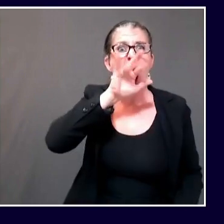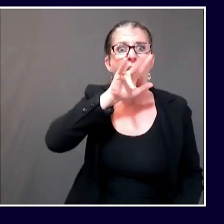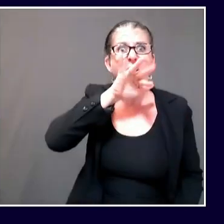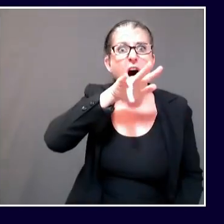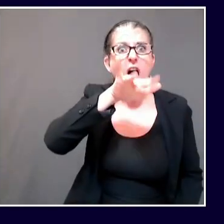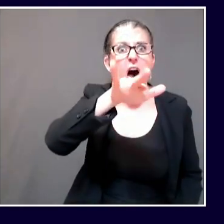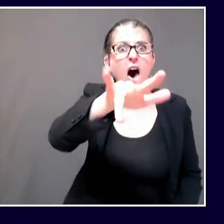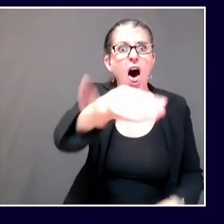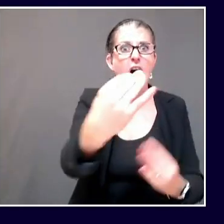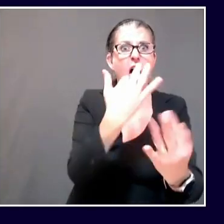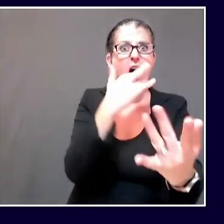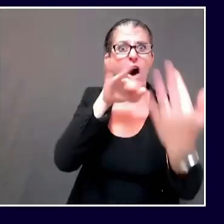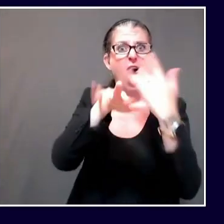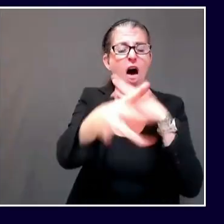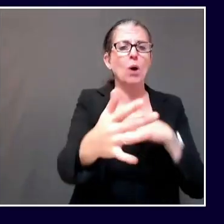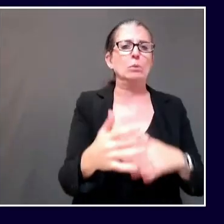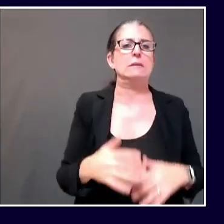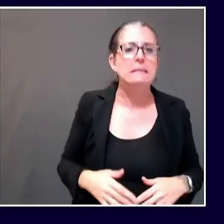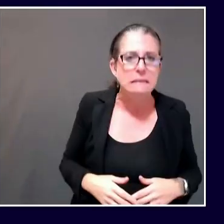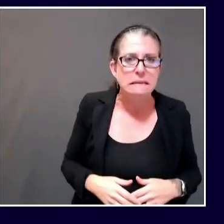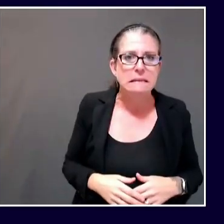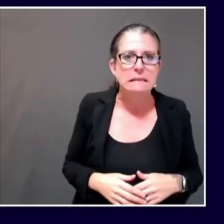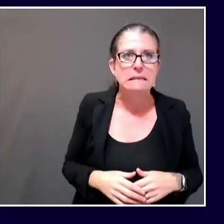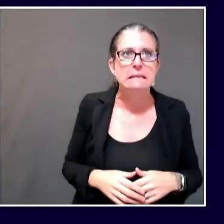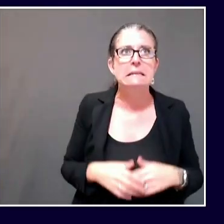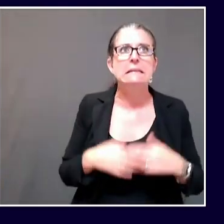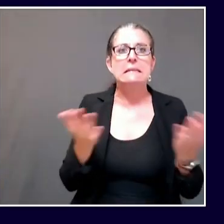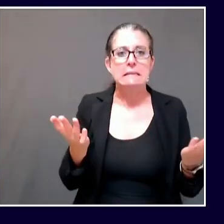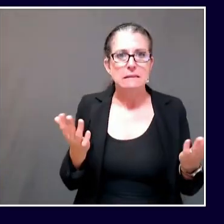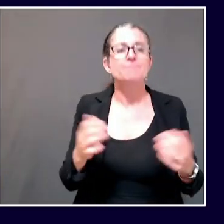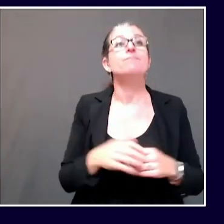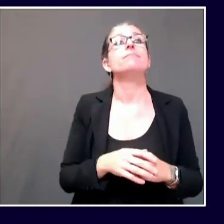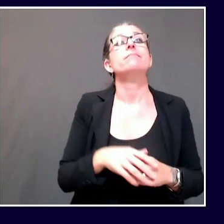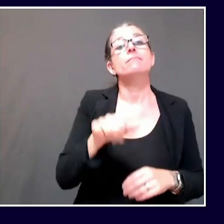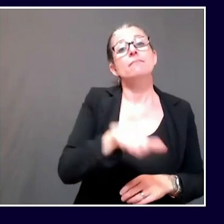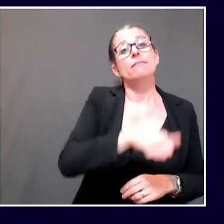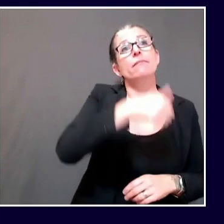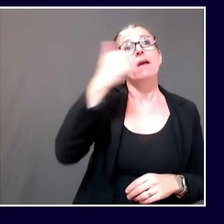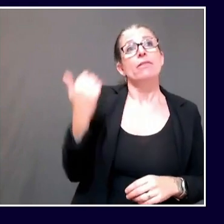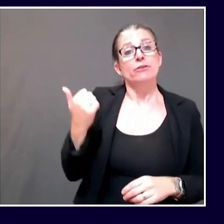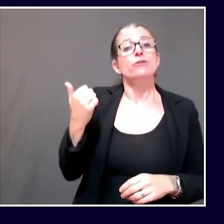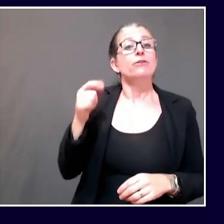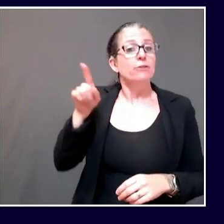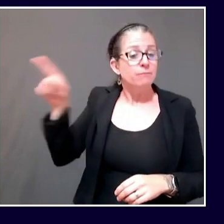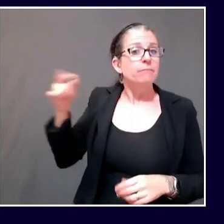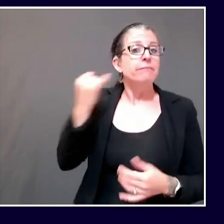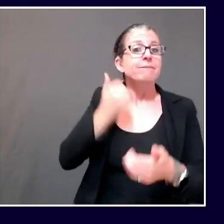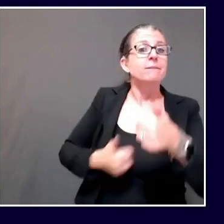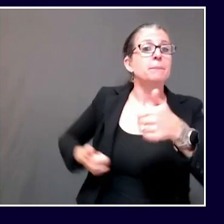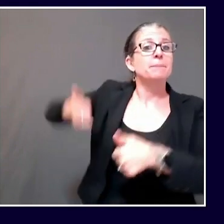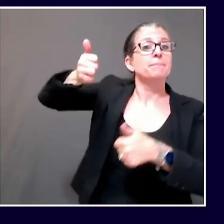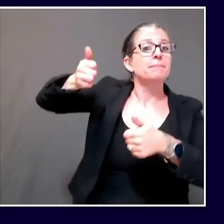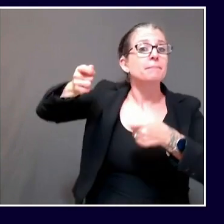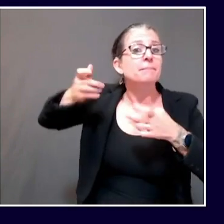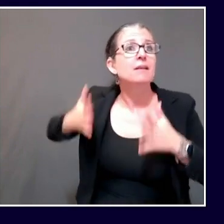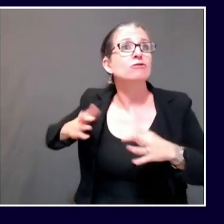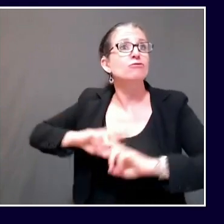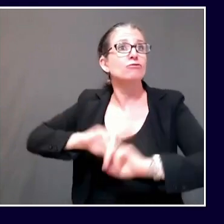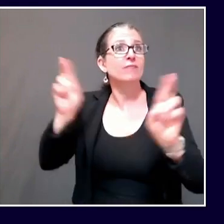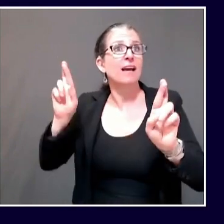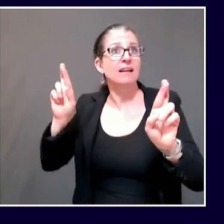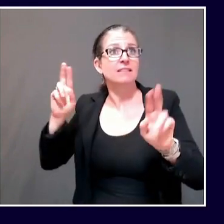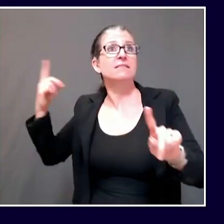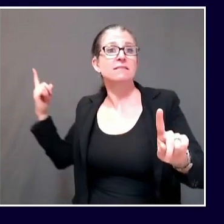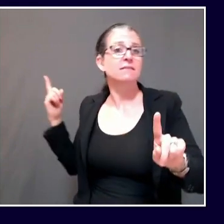establishment, if you're the manager of one of those organizations. The document itself is not strict regulation. So those who do wish